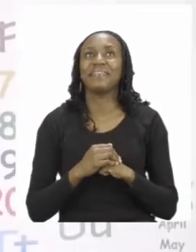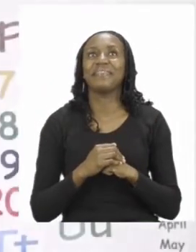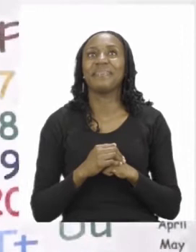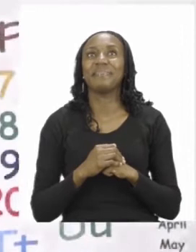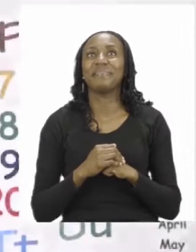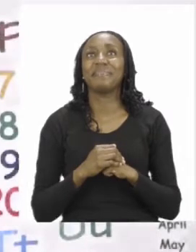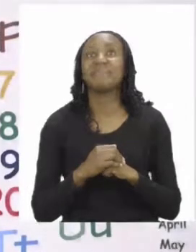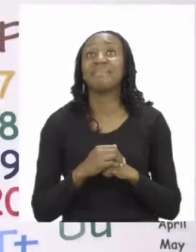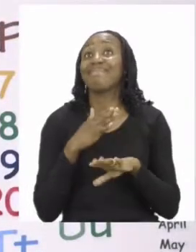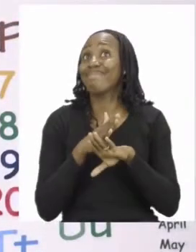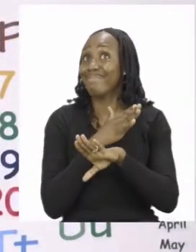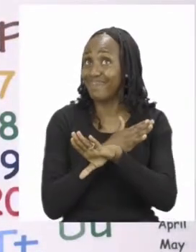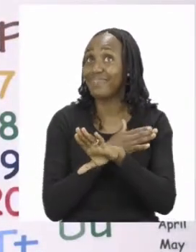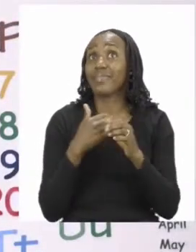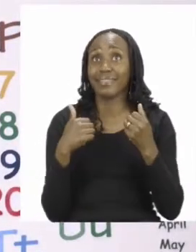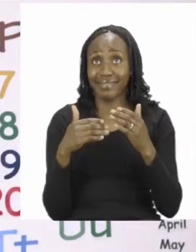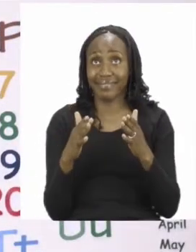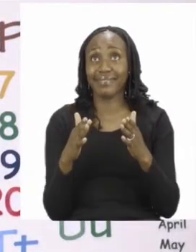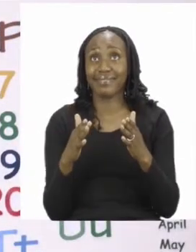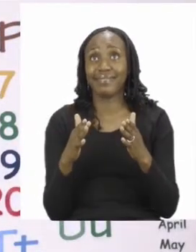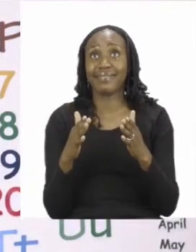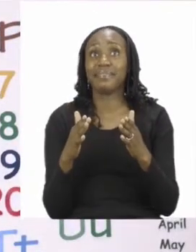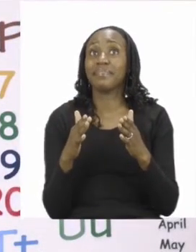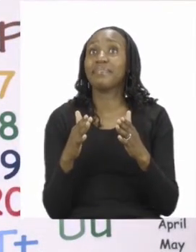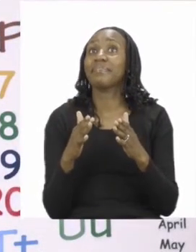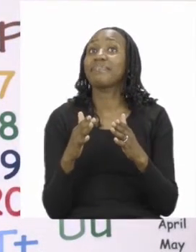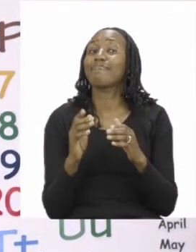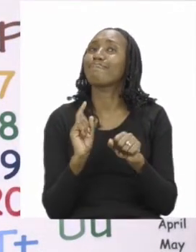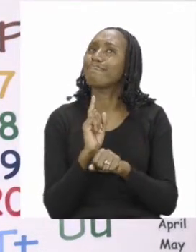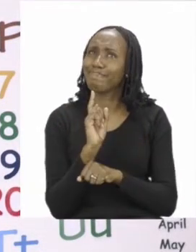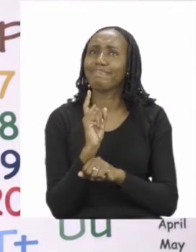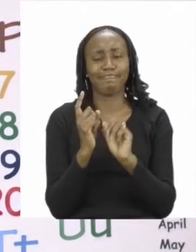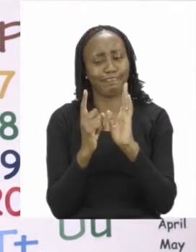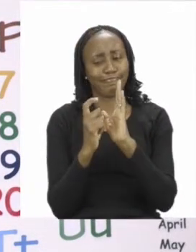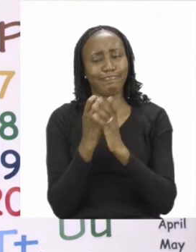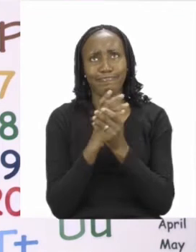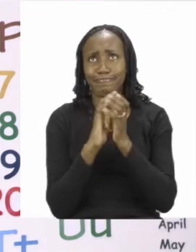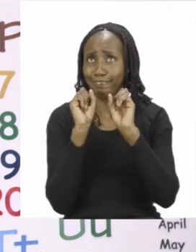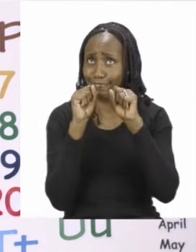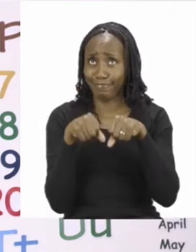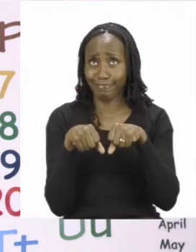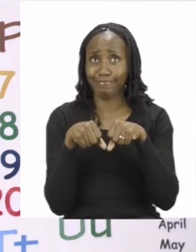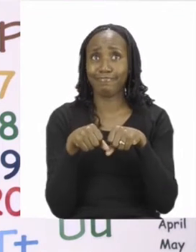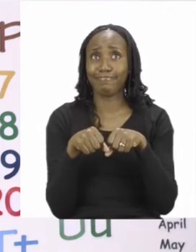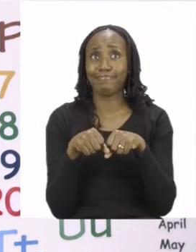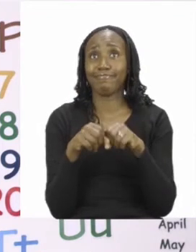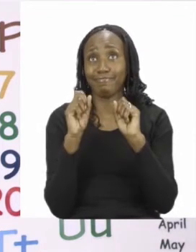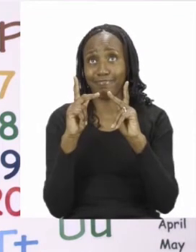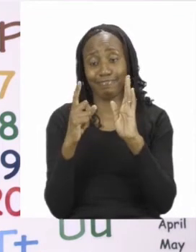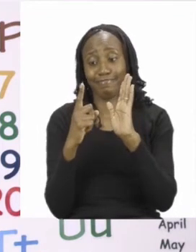animals. And before we get into any lessons, boys and girls, we know that we need to sanitize. So let's take